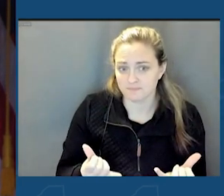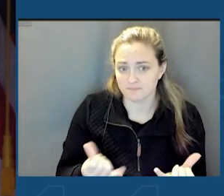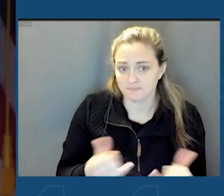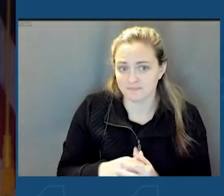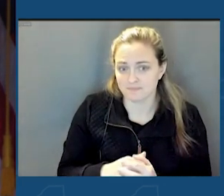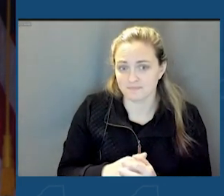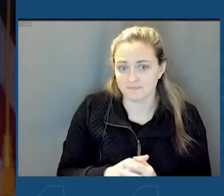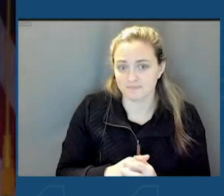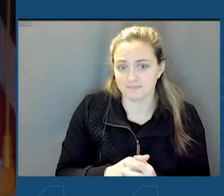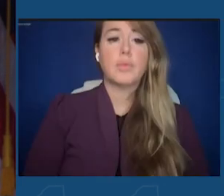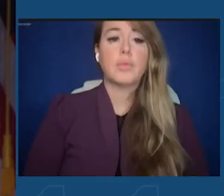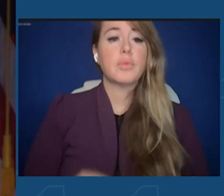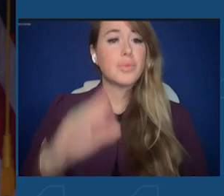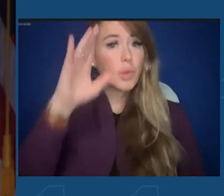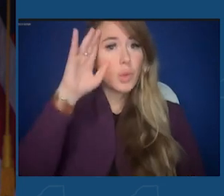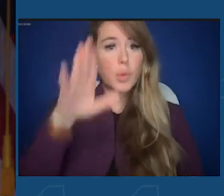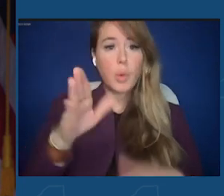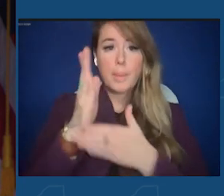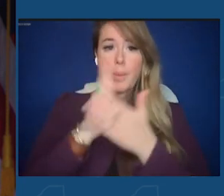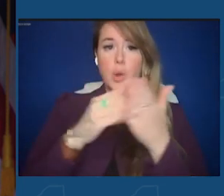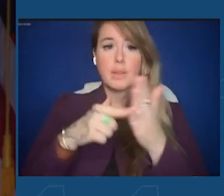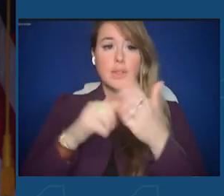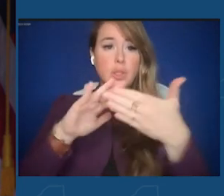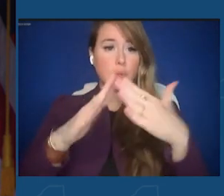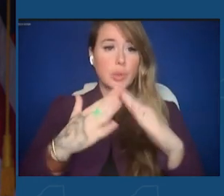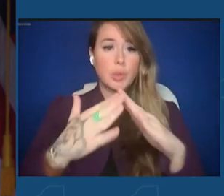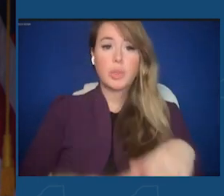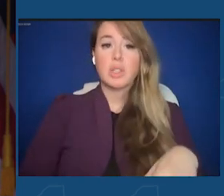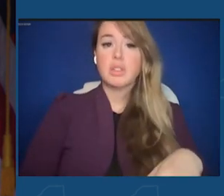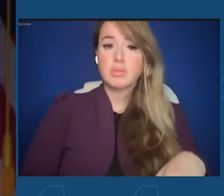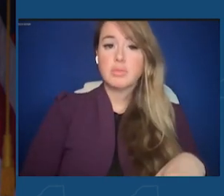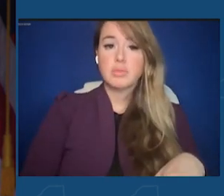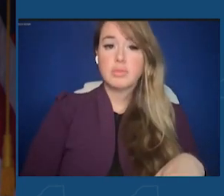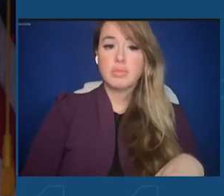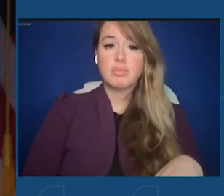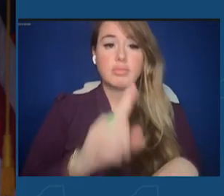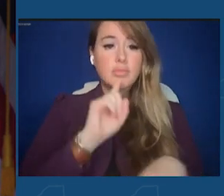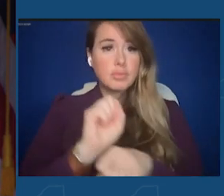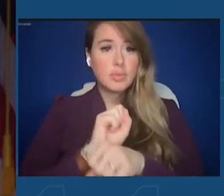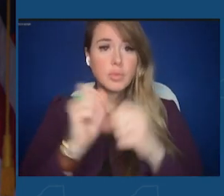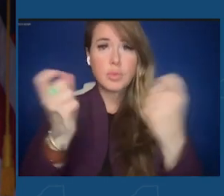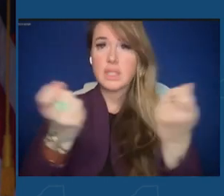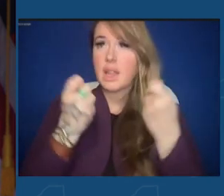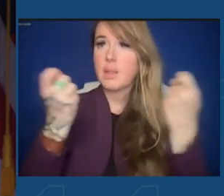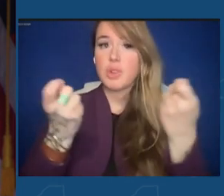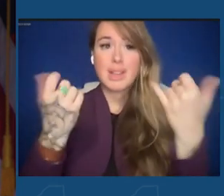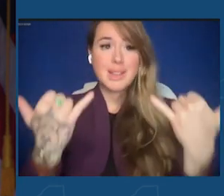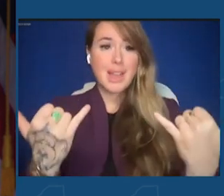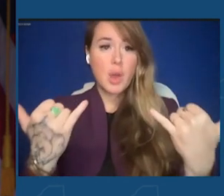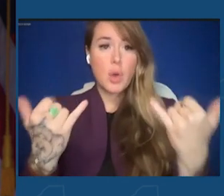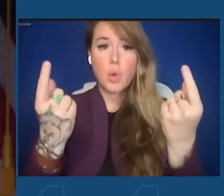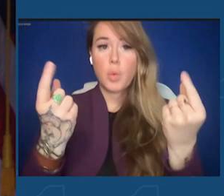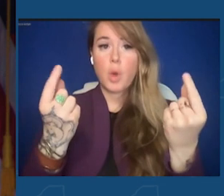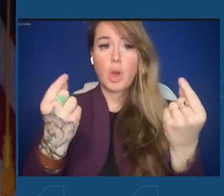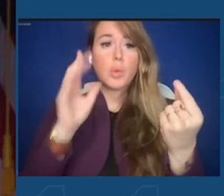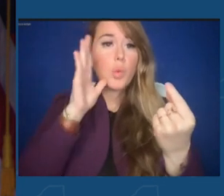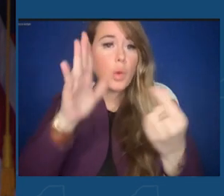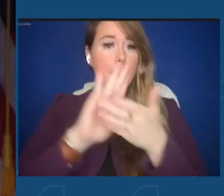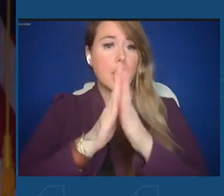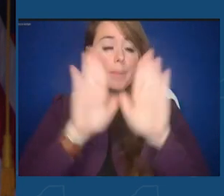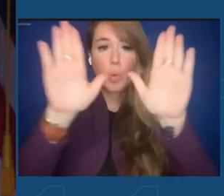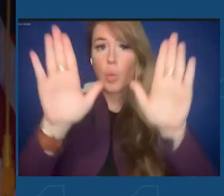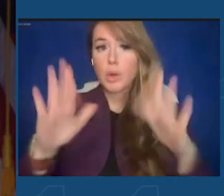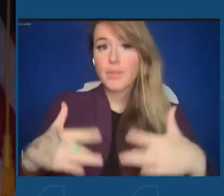You know, there's a part of this community that's celebrating what will be an extraordinary event